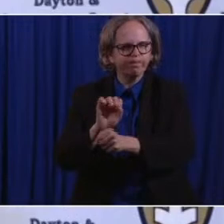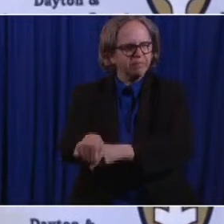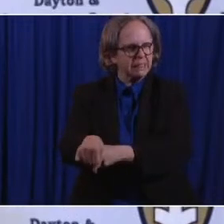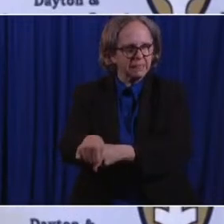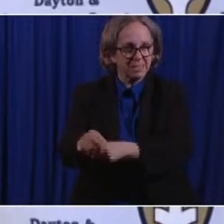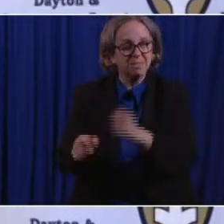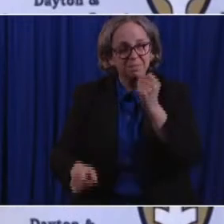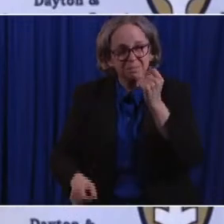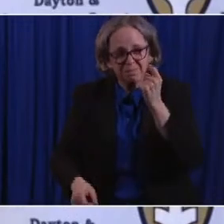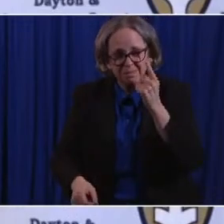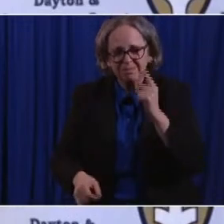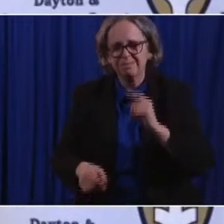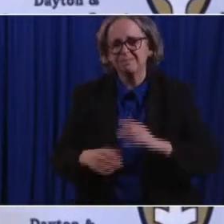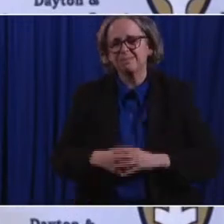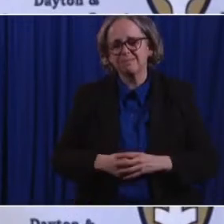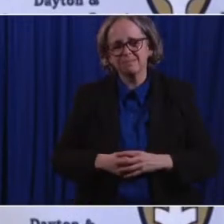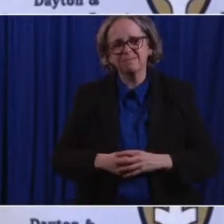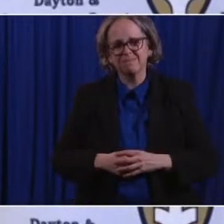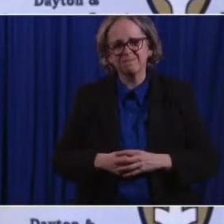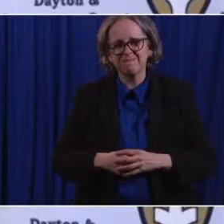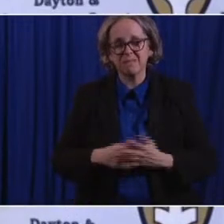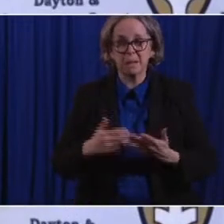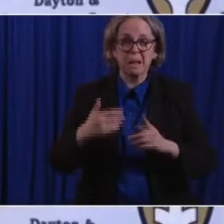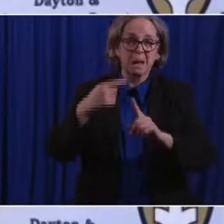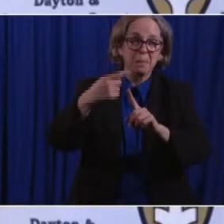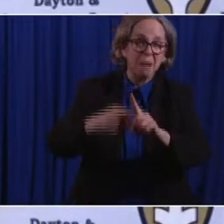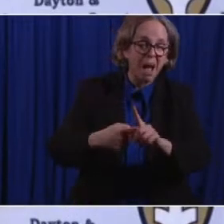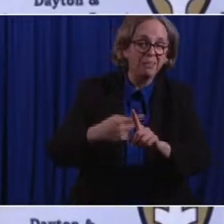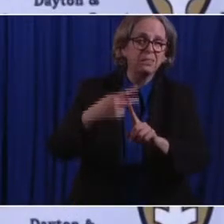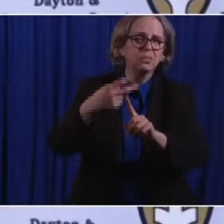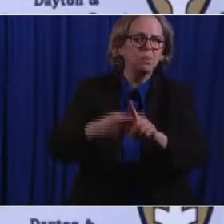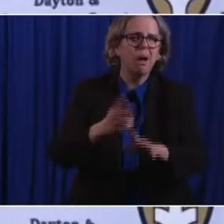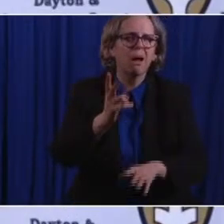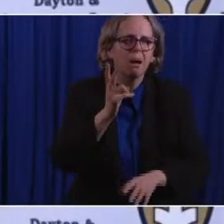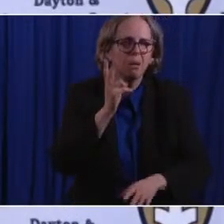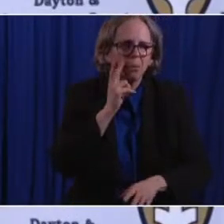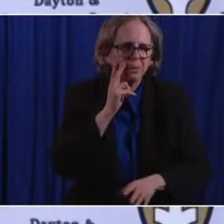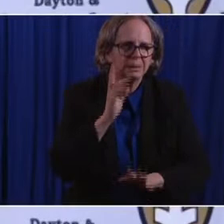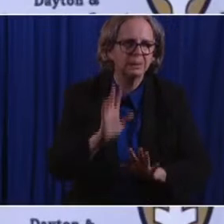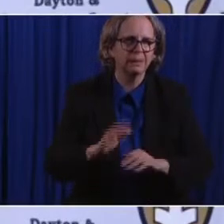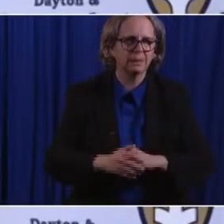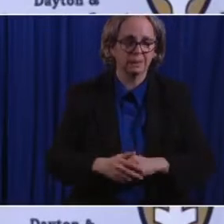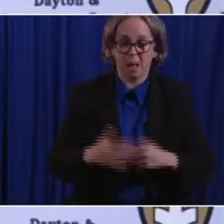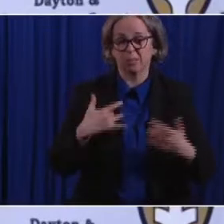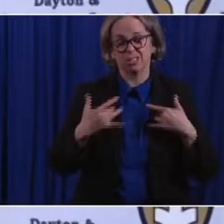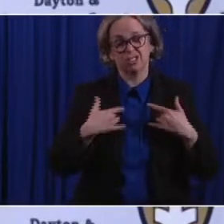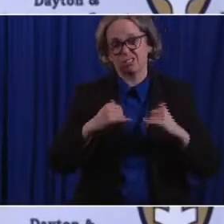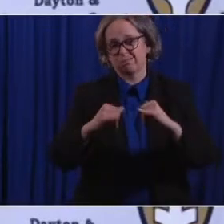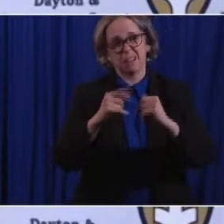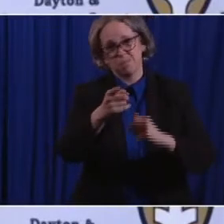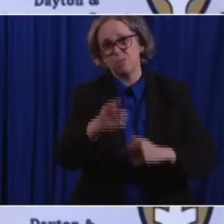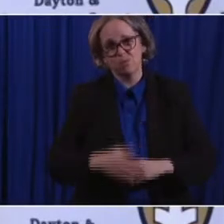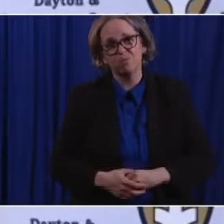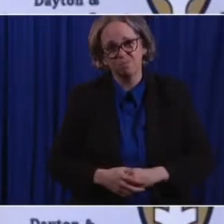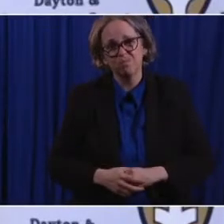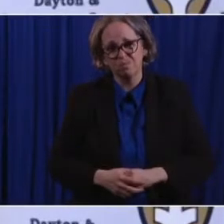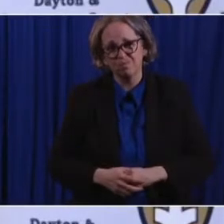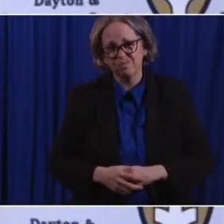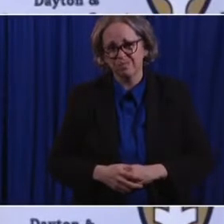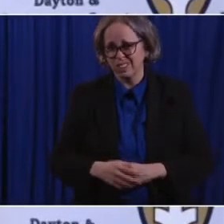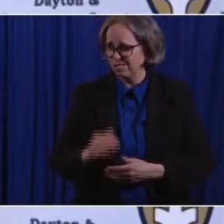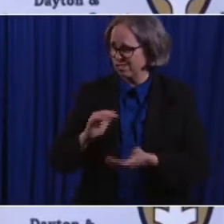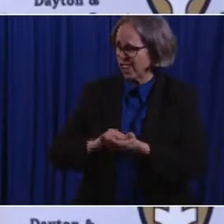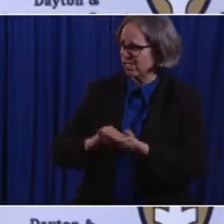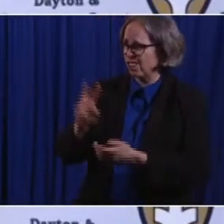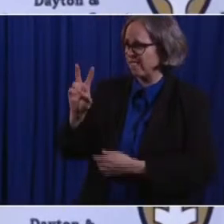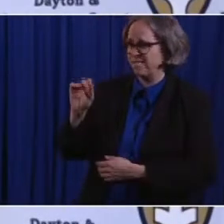next month, next 2 months, we are concerned, and we're concerned for the reasons that Dr. Vanderhoff was talking about.